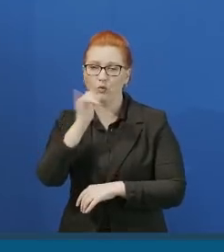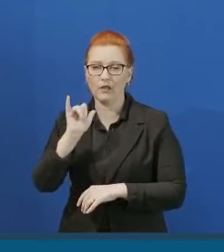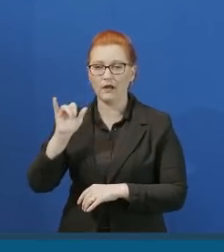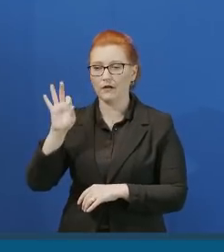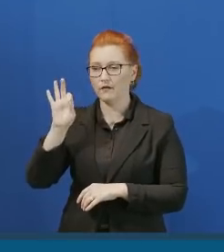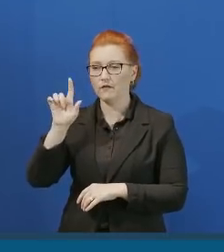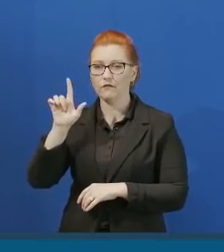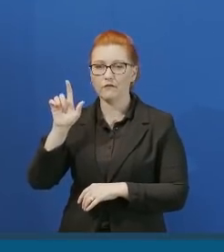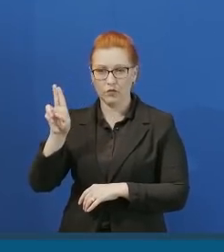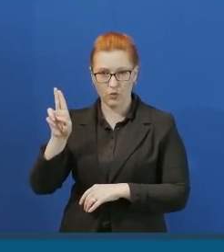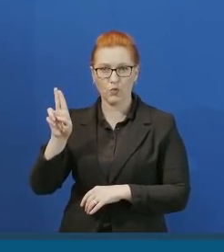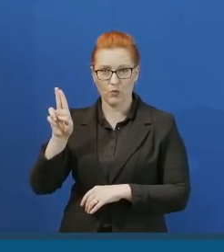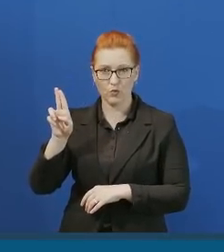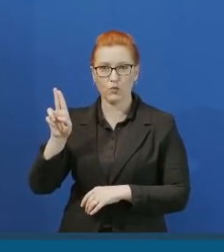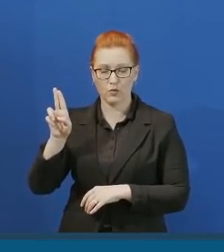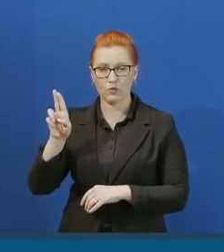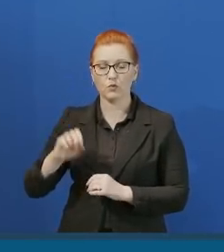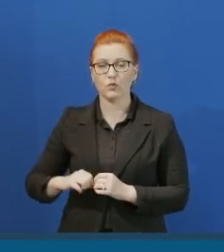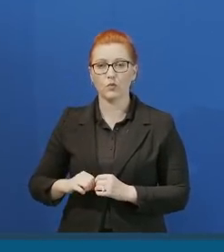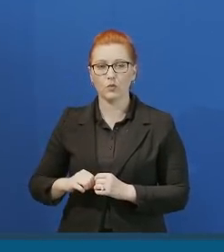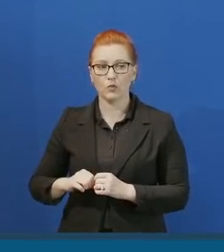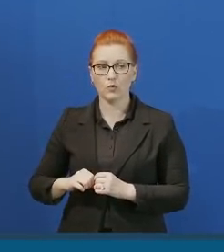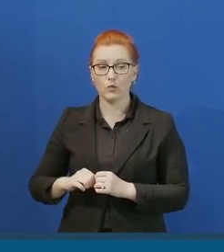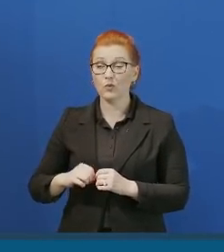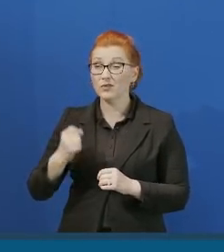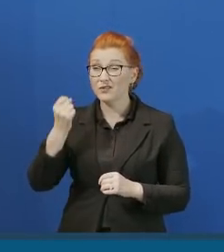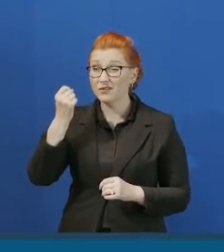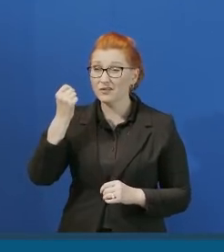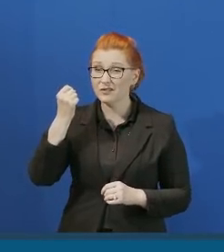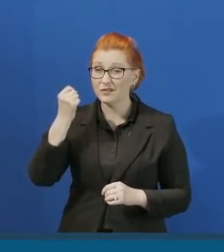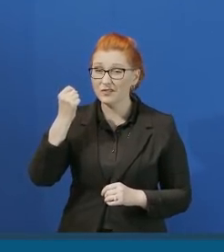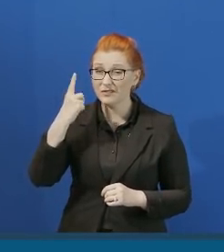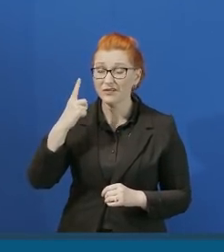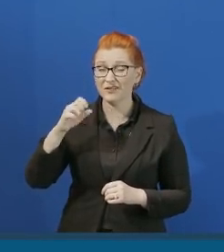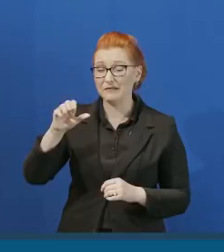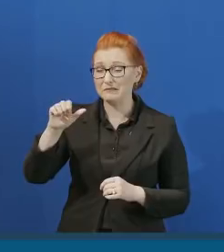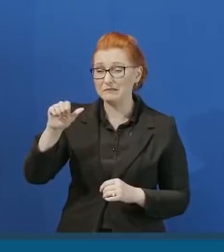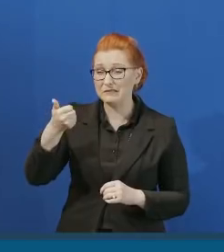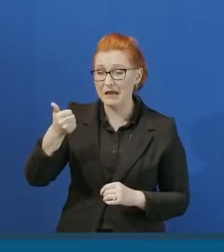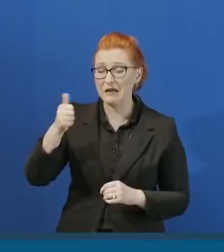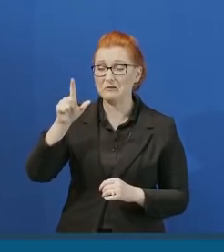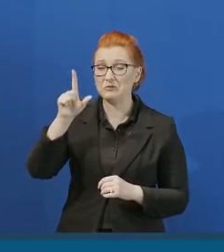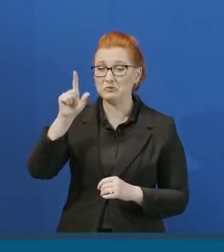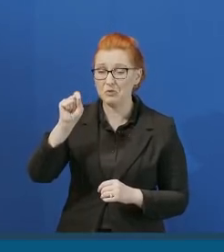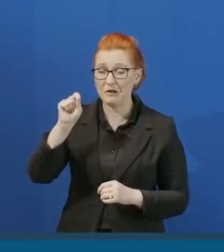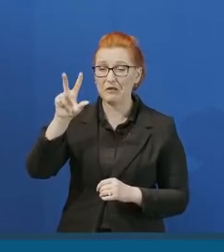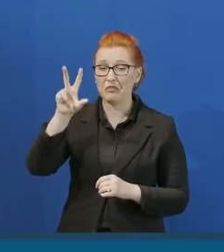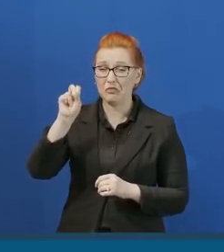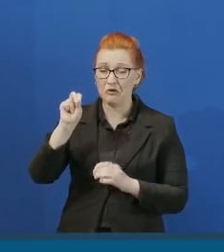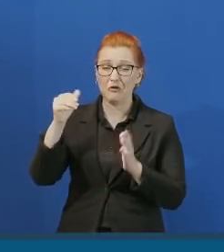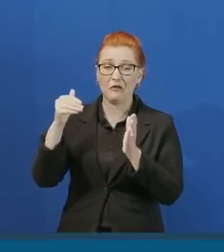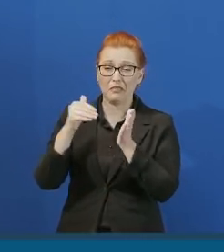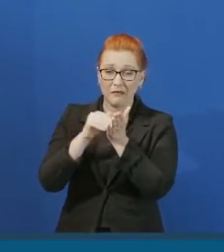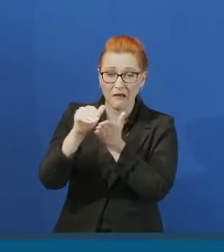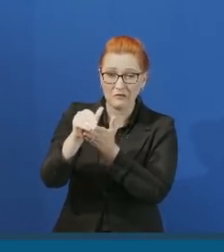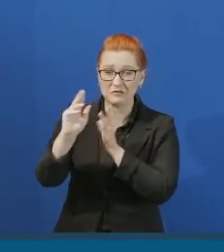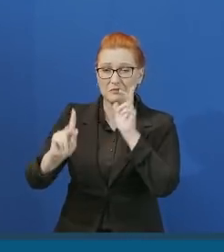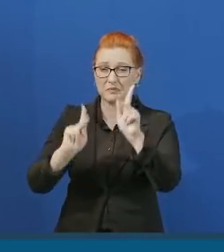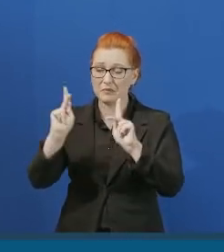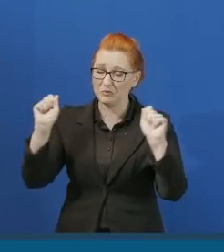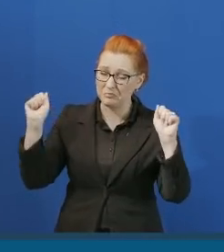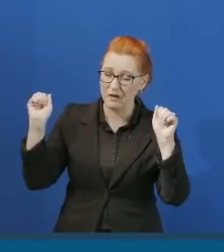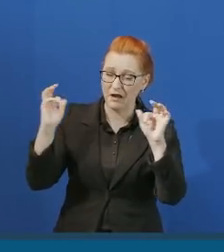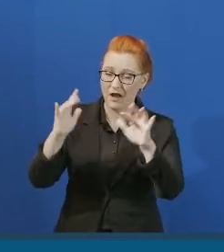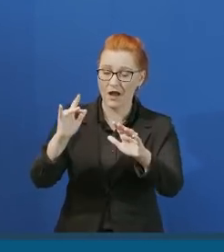surveillance. These are tens of thousands of visits, both to emergency rooms